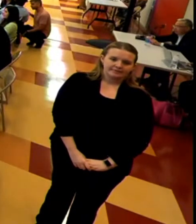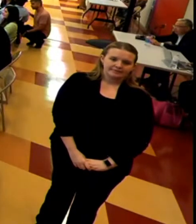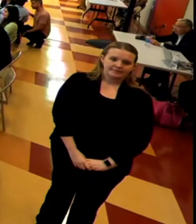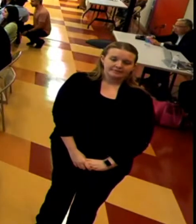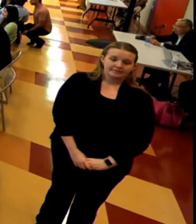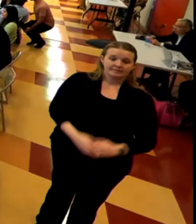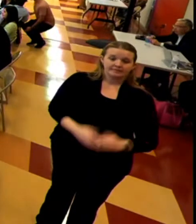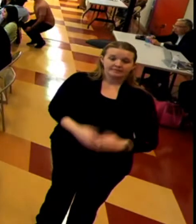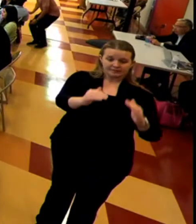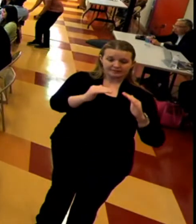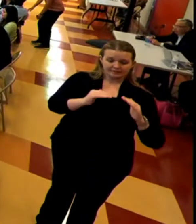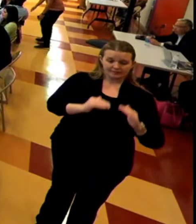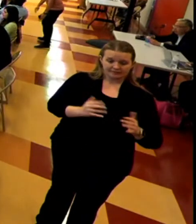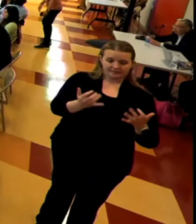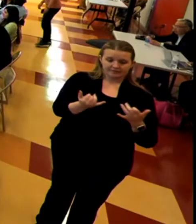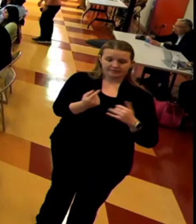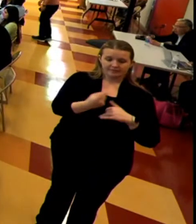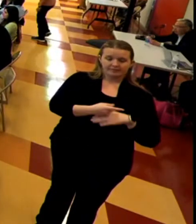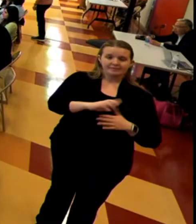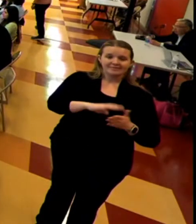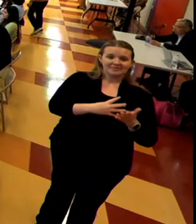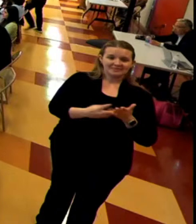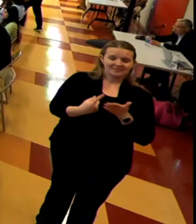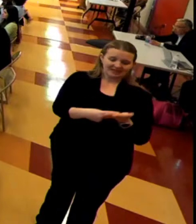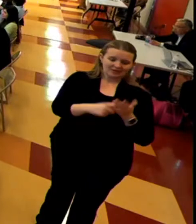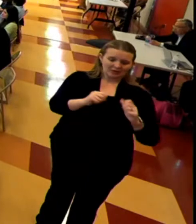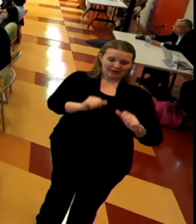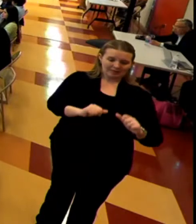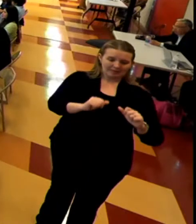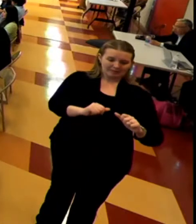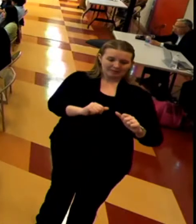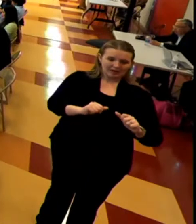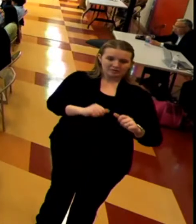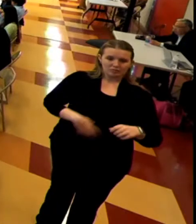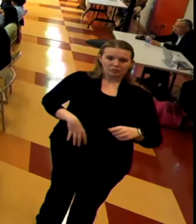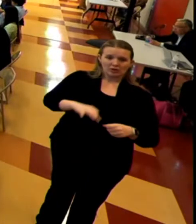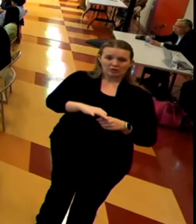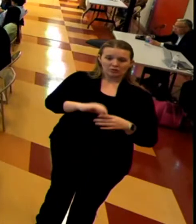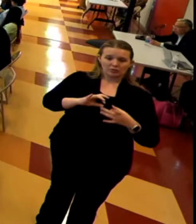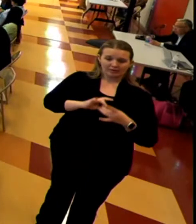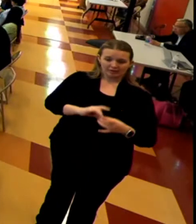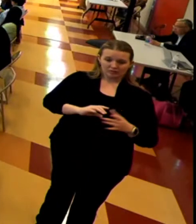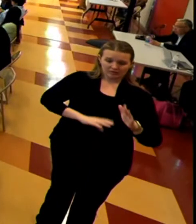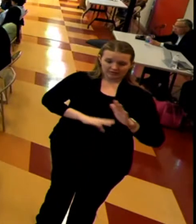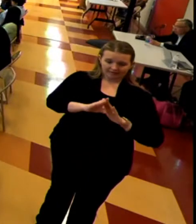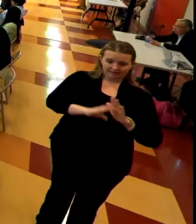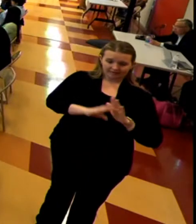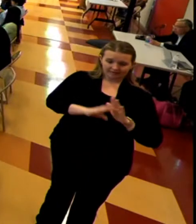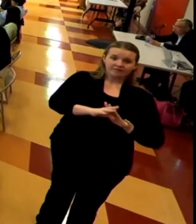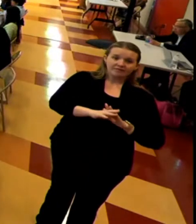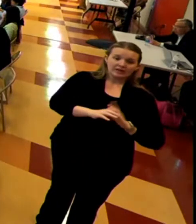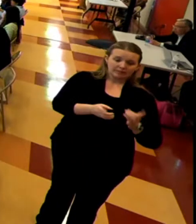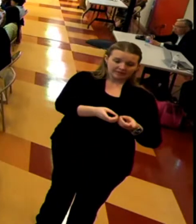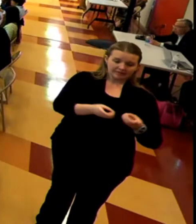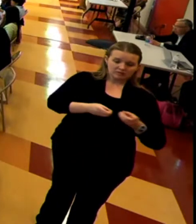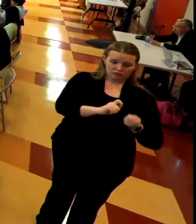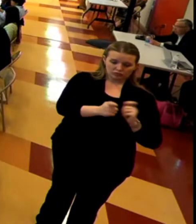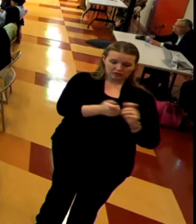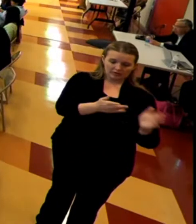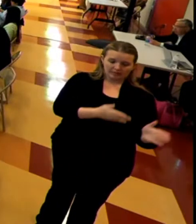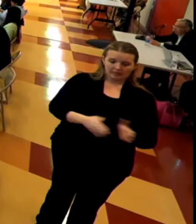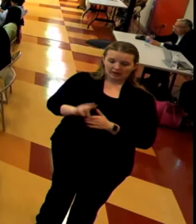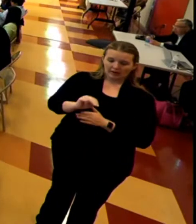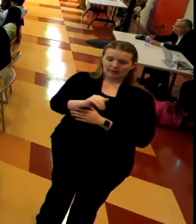The next item on today's agenda is discussion and possible action on the development of redistricting plans, including a map